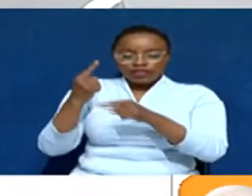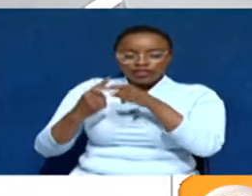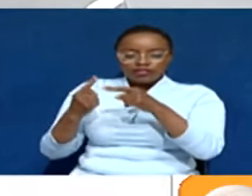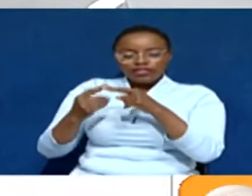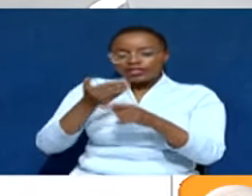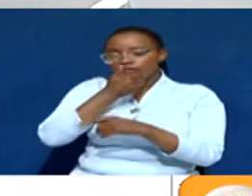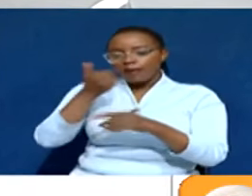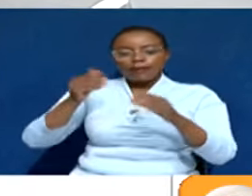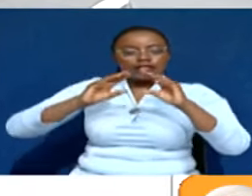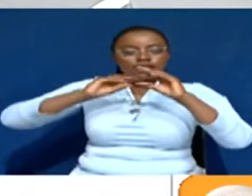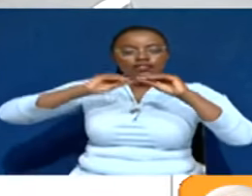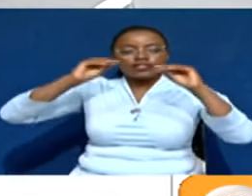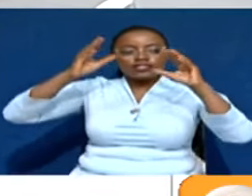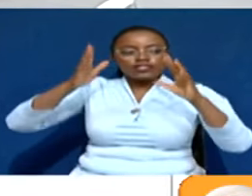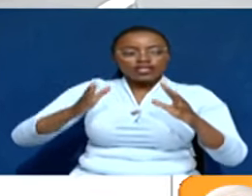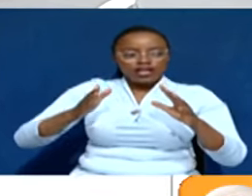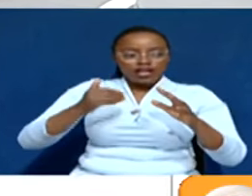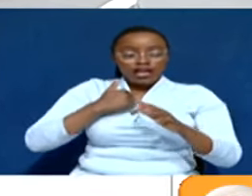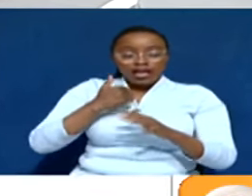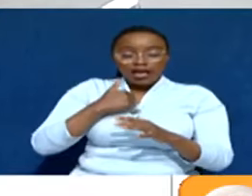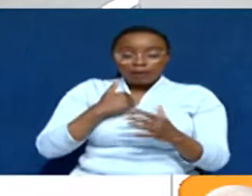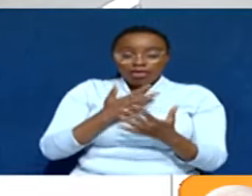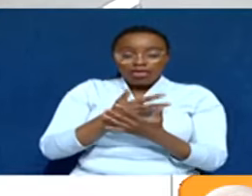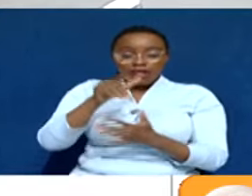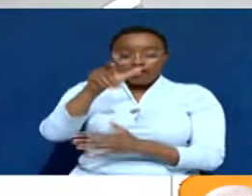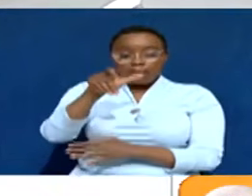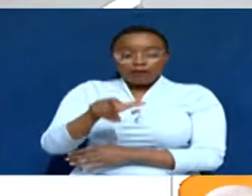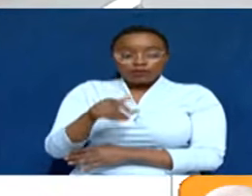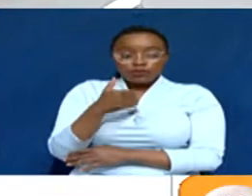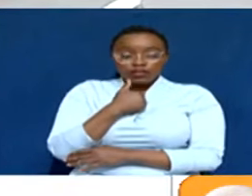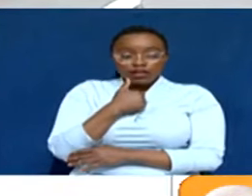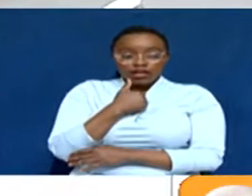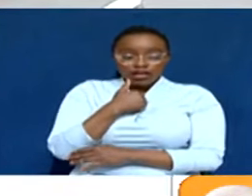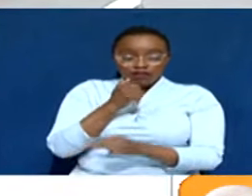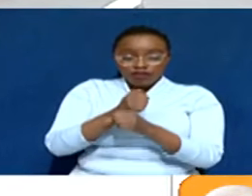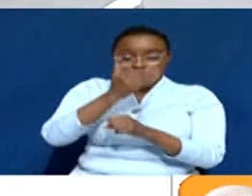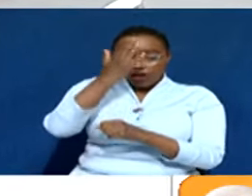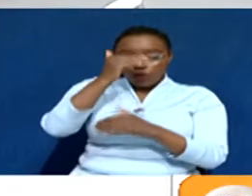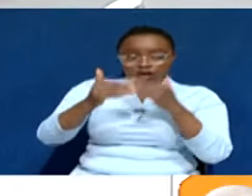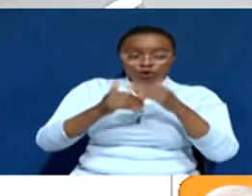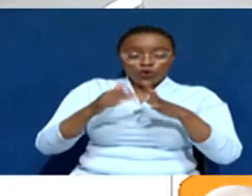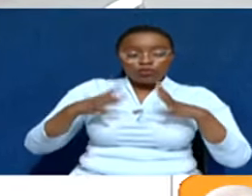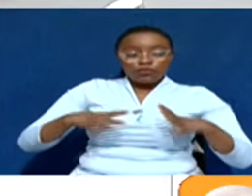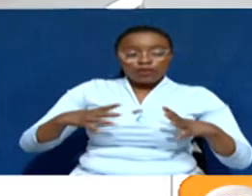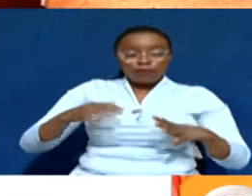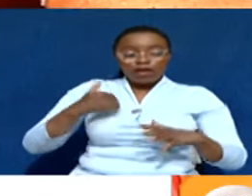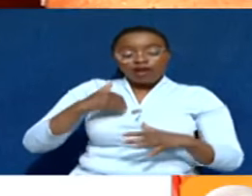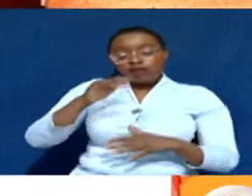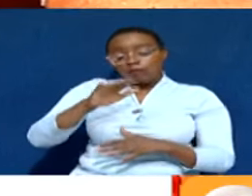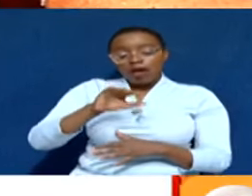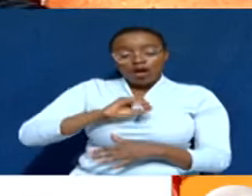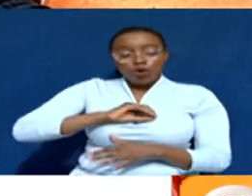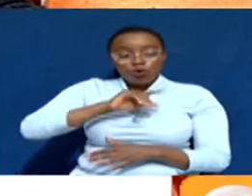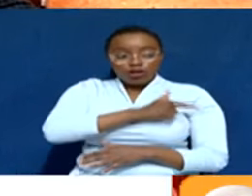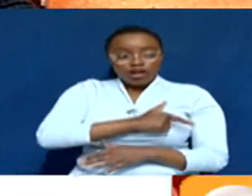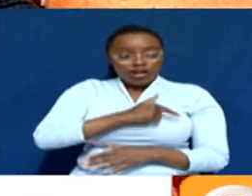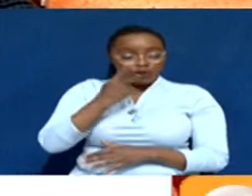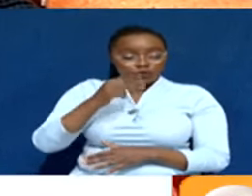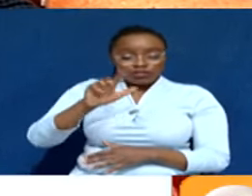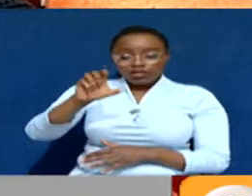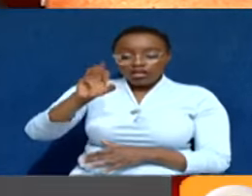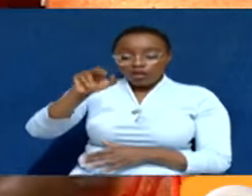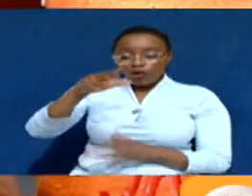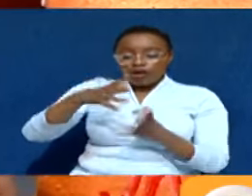best teacher. I can't tell anyone that don't go. Because everyone akona bahati yake. Like you see, this